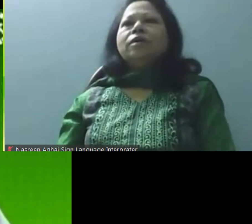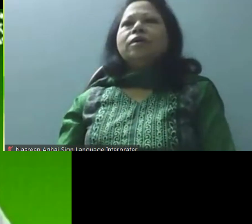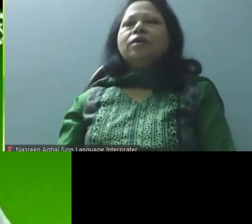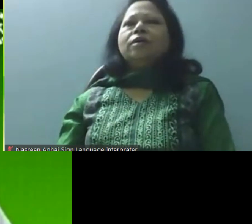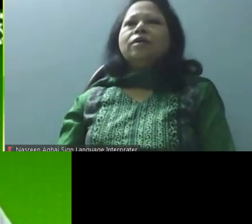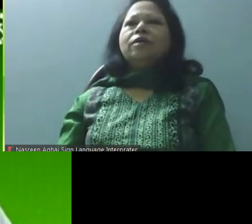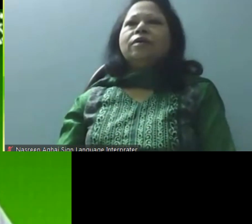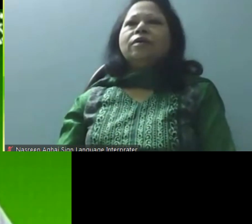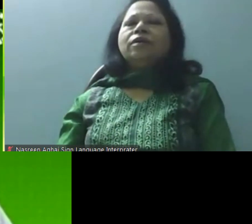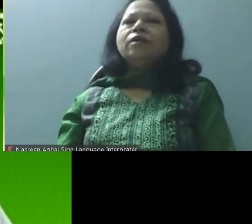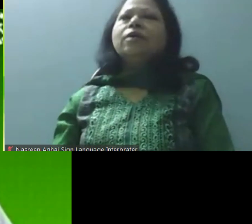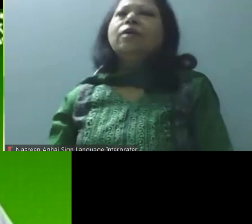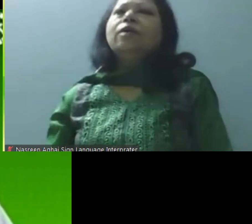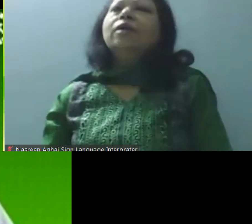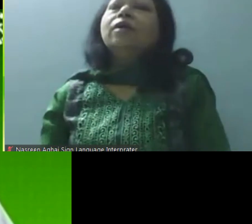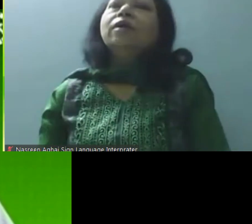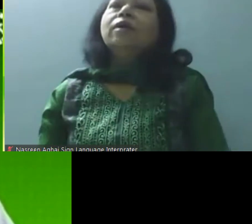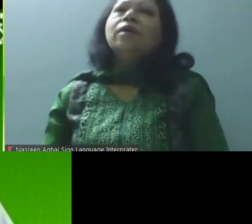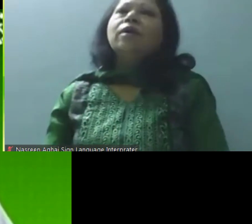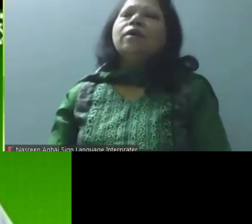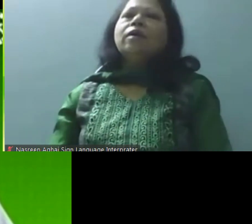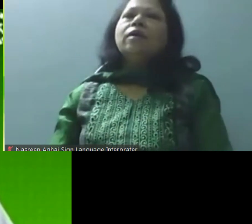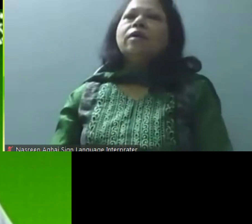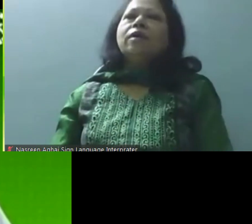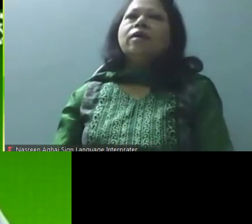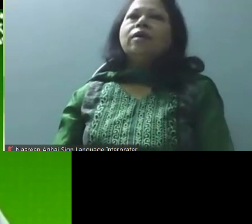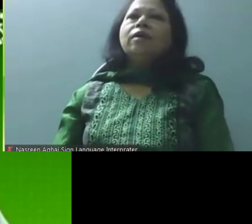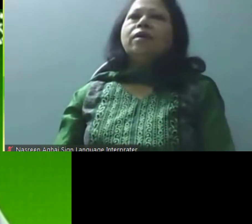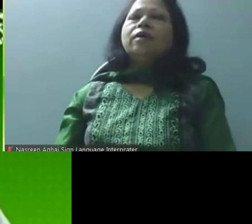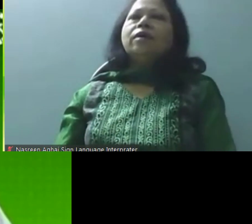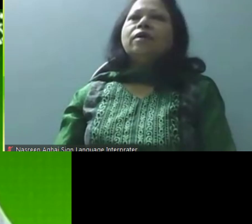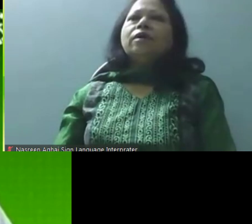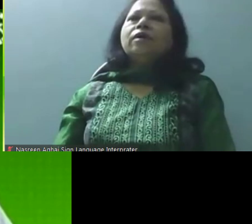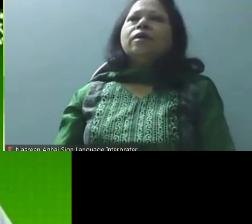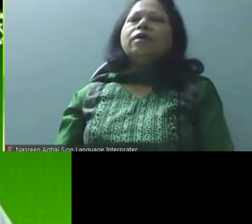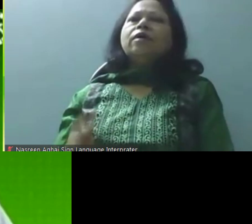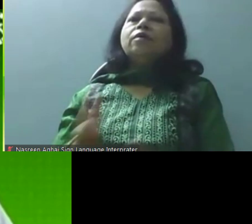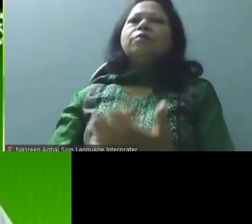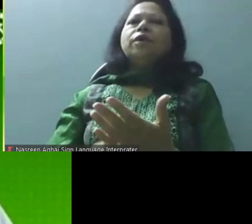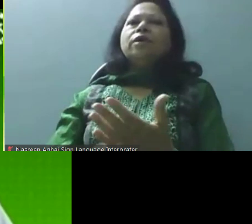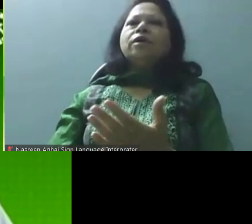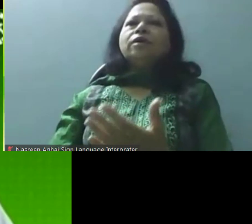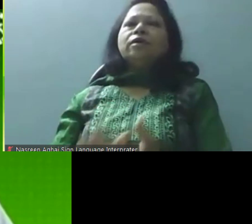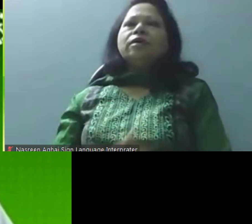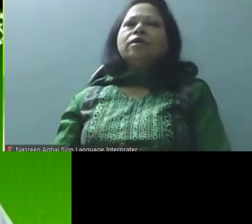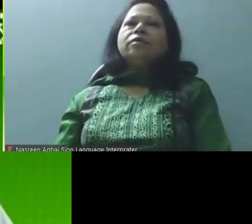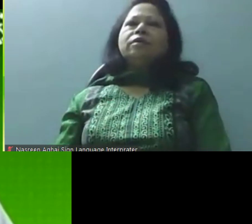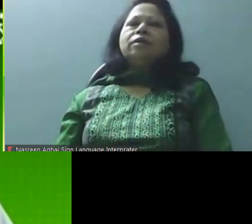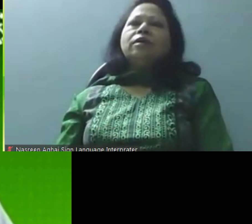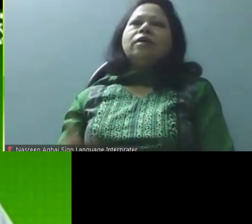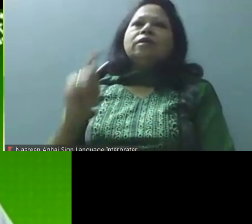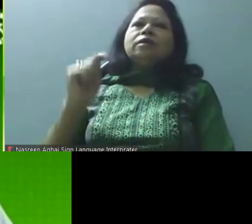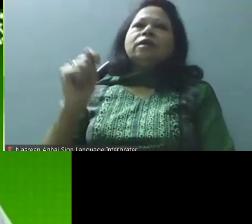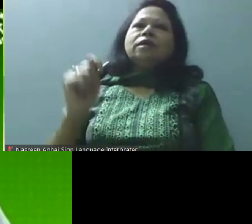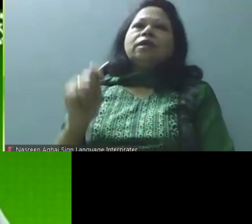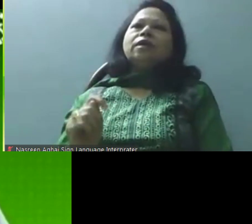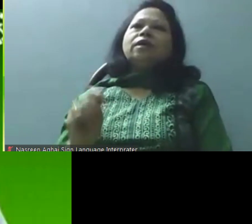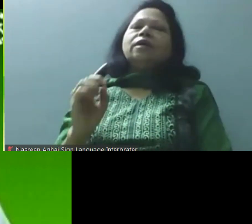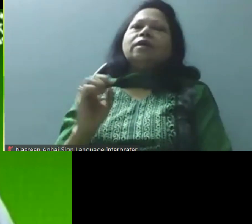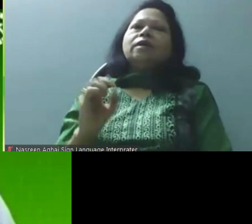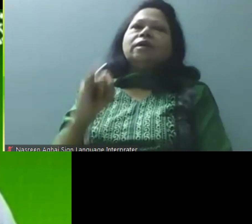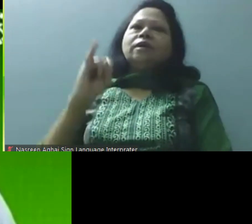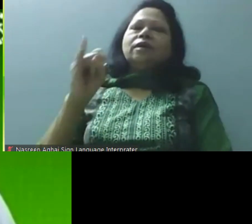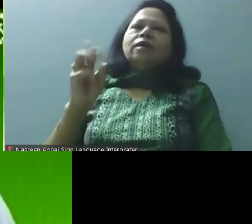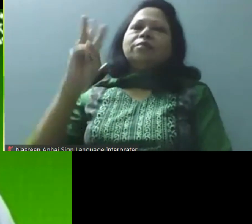the Q&A session. So may I please hand over to our next moderator, Professor Tim Unwin, wrap up and then manage